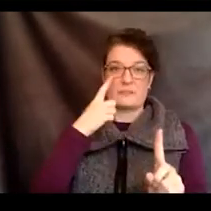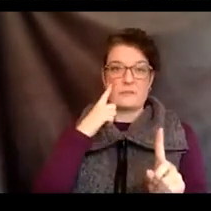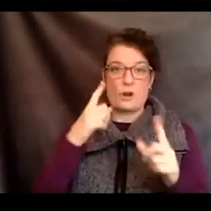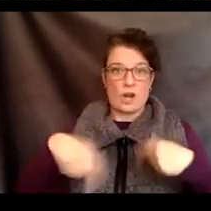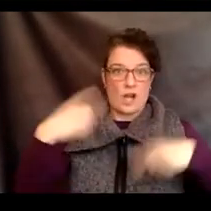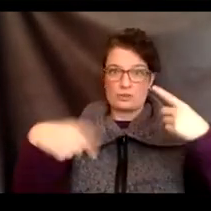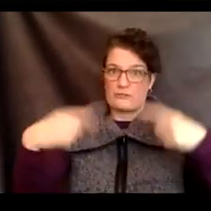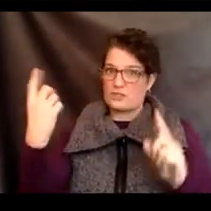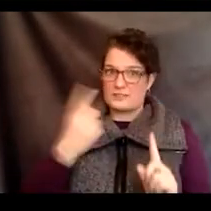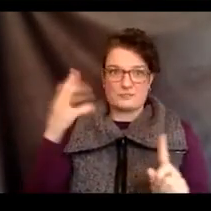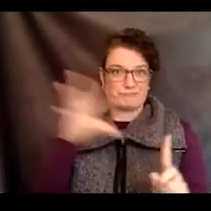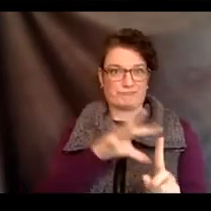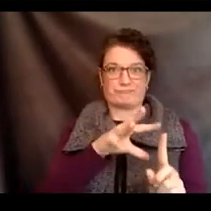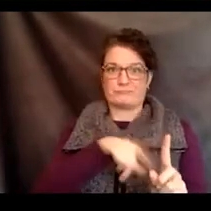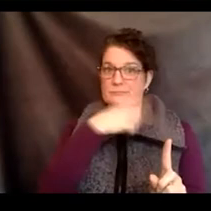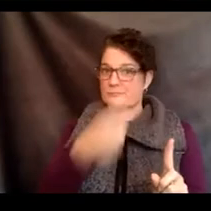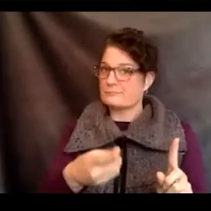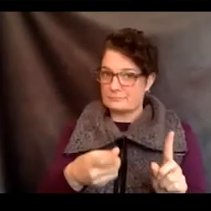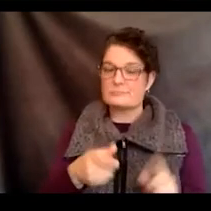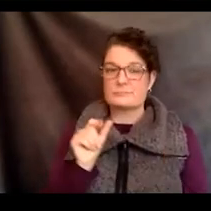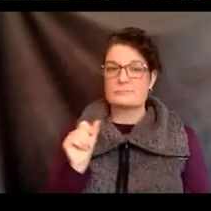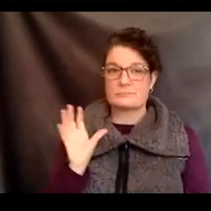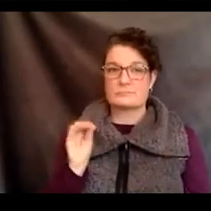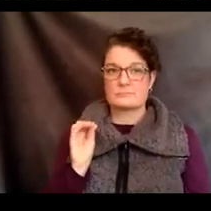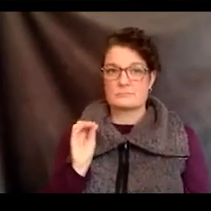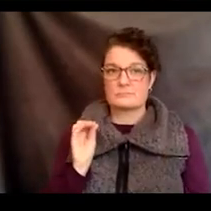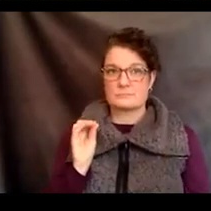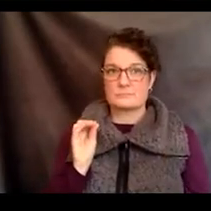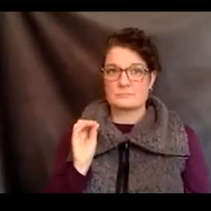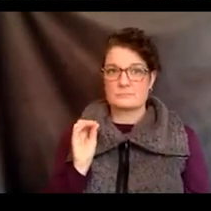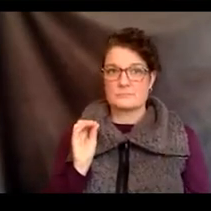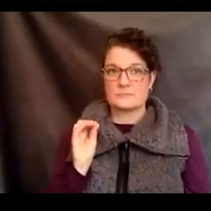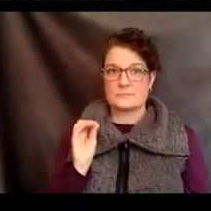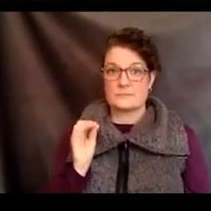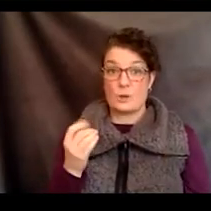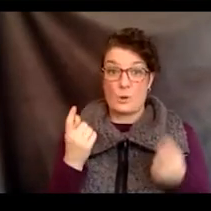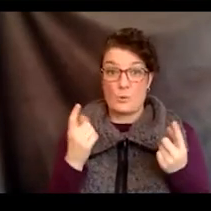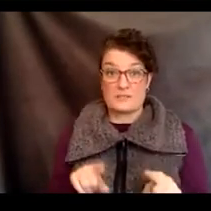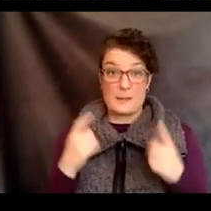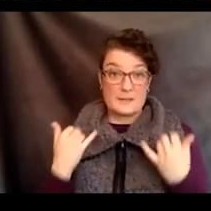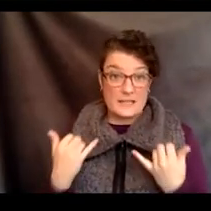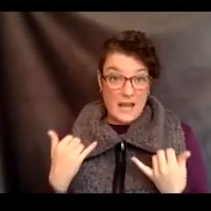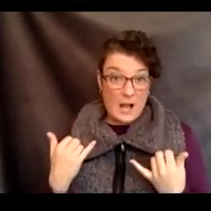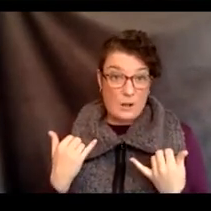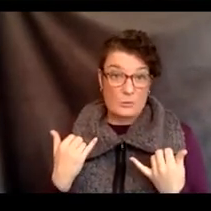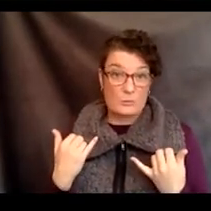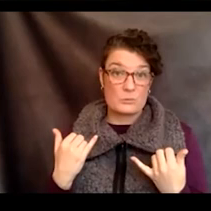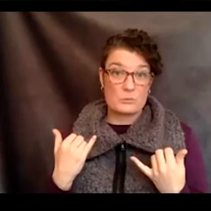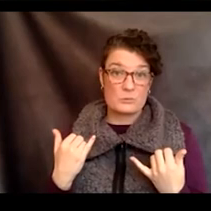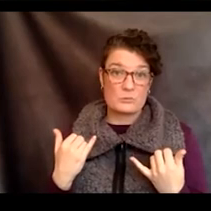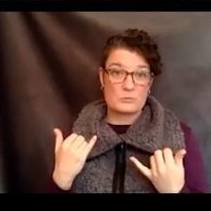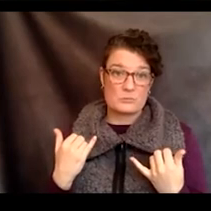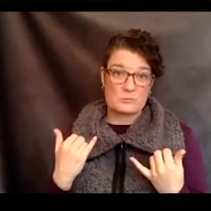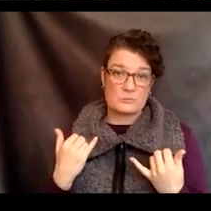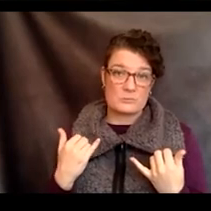always has been historically, I think. And so, you know, what's happening now, I feel like